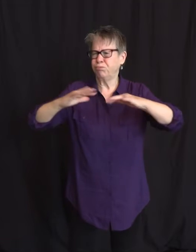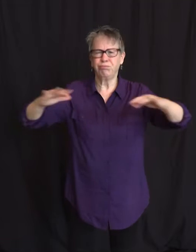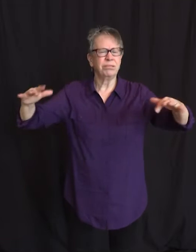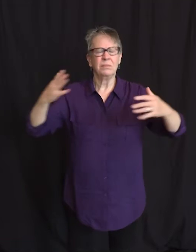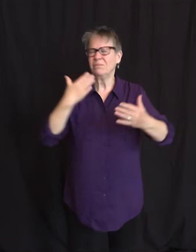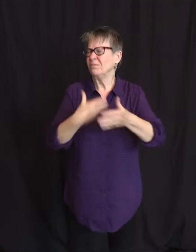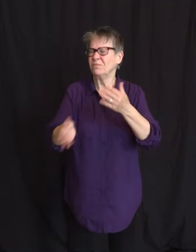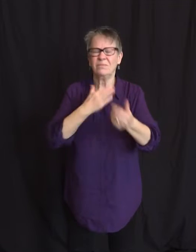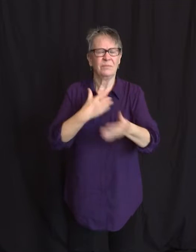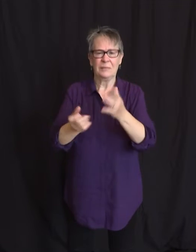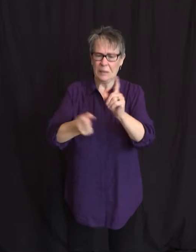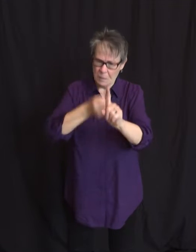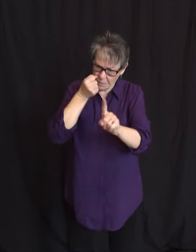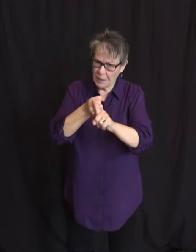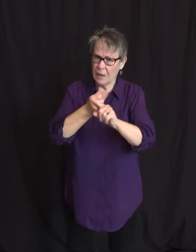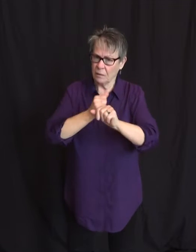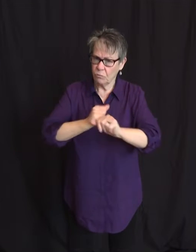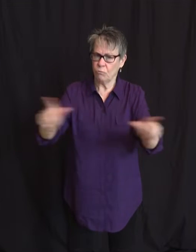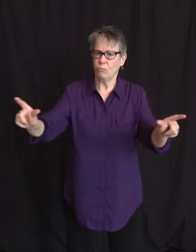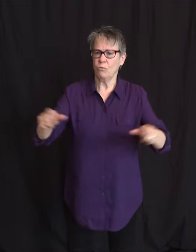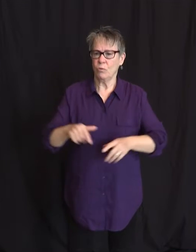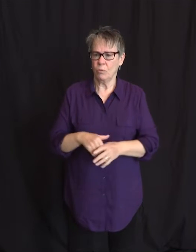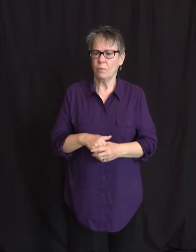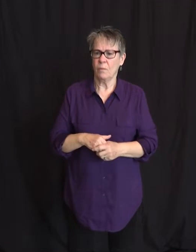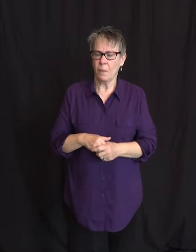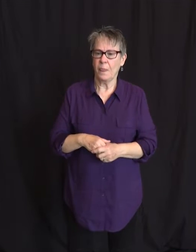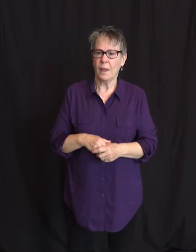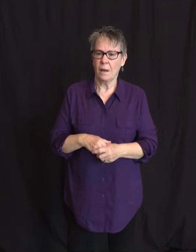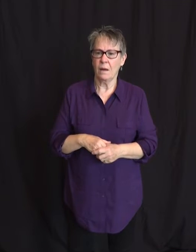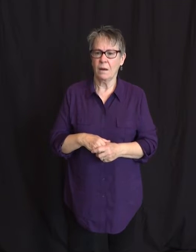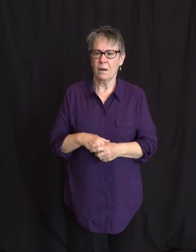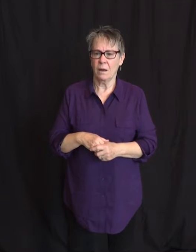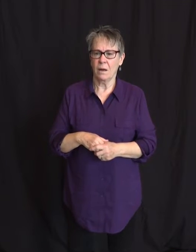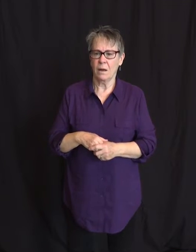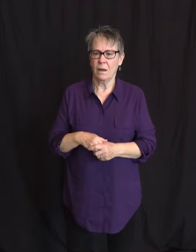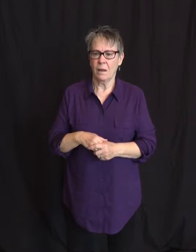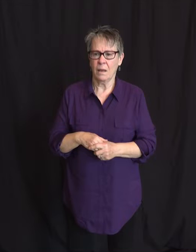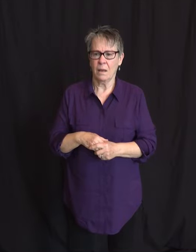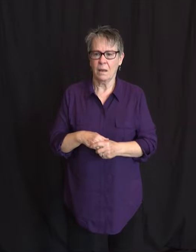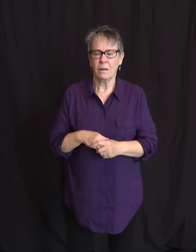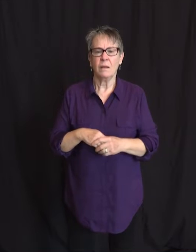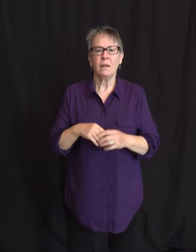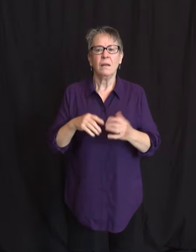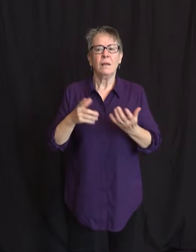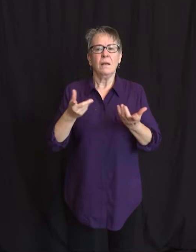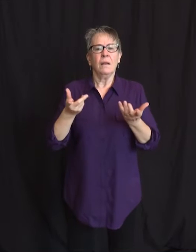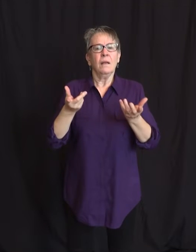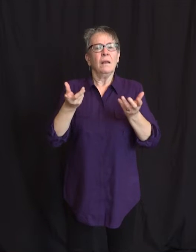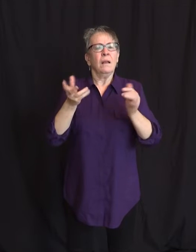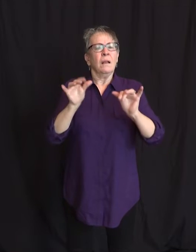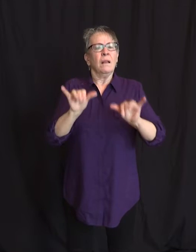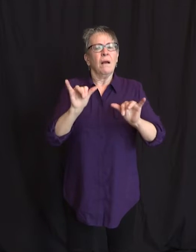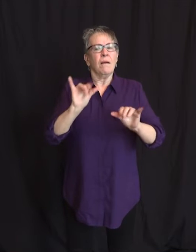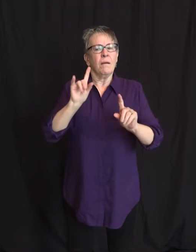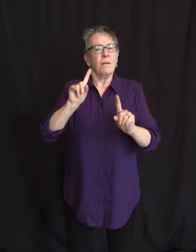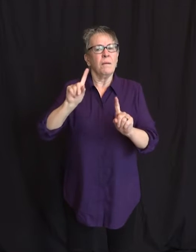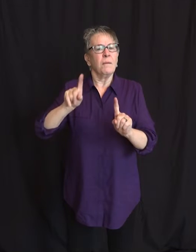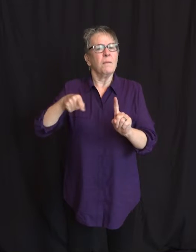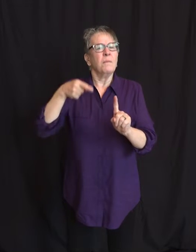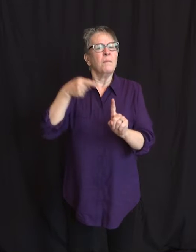people. And Governor, I just want to tell you that our mayors and our local elected